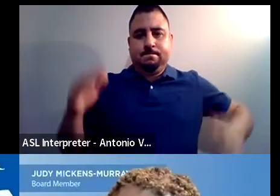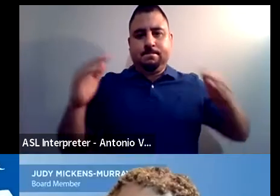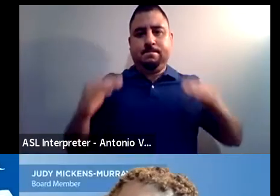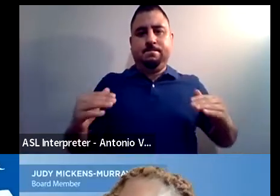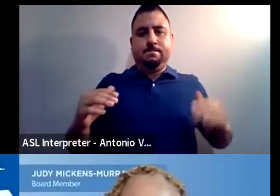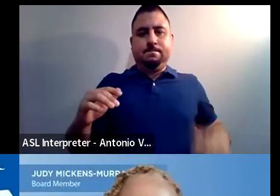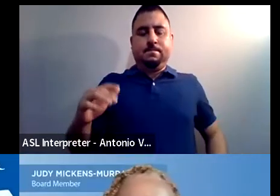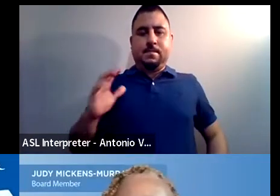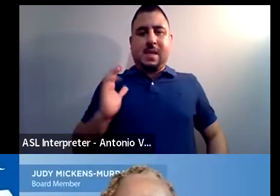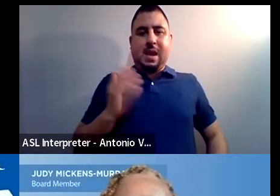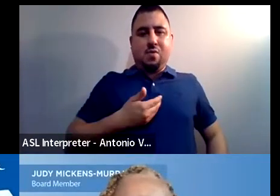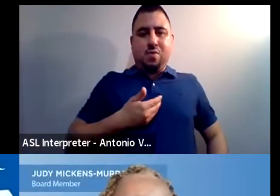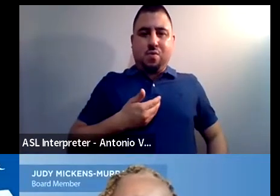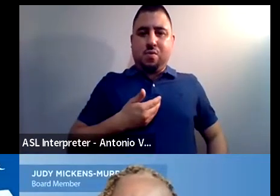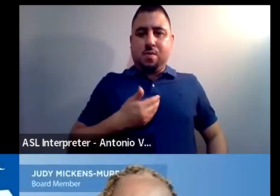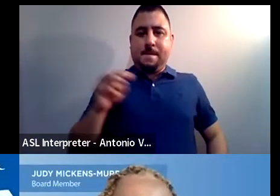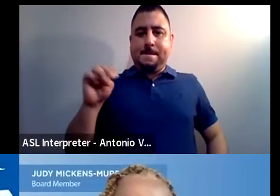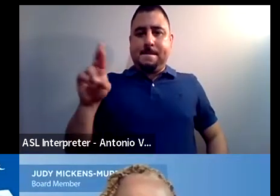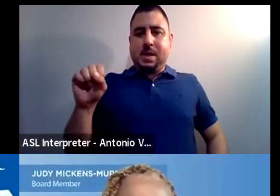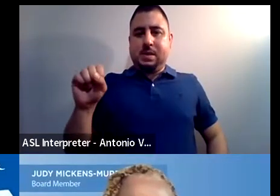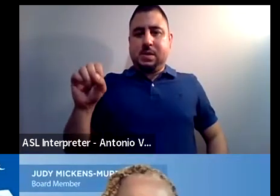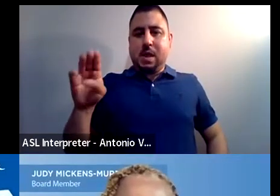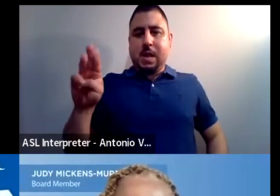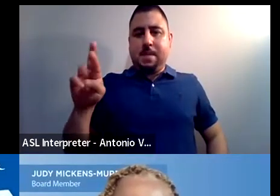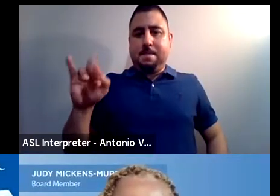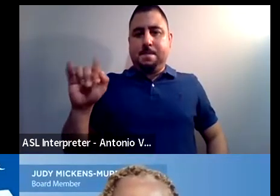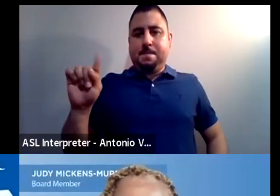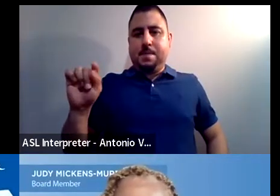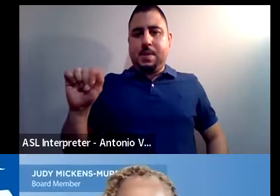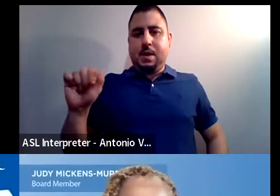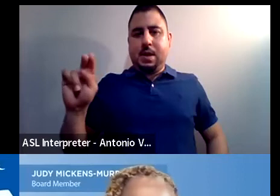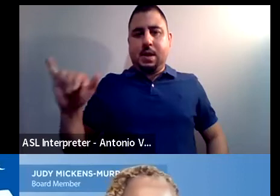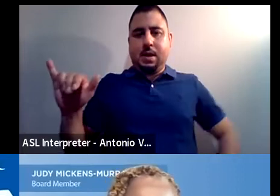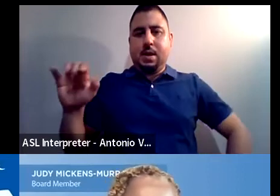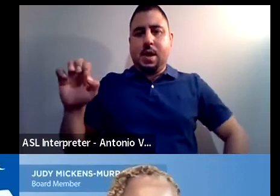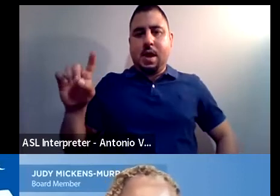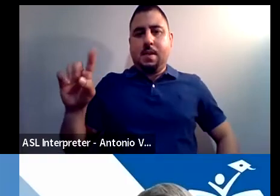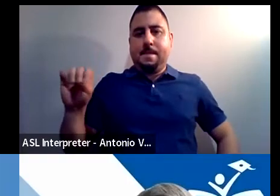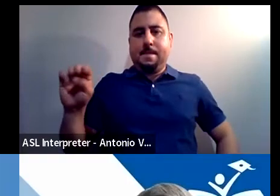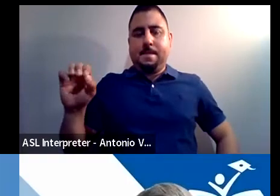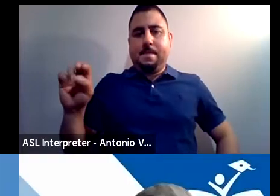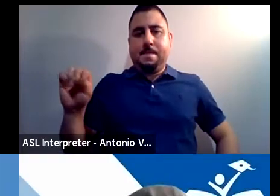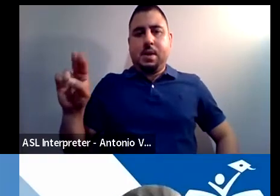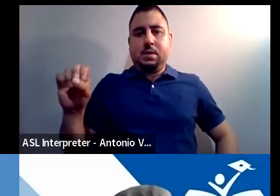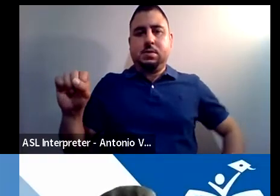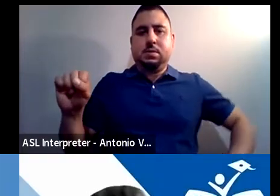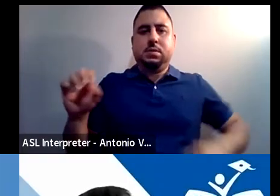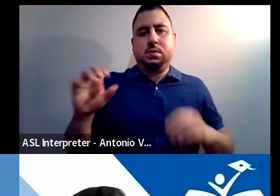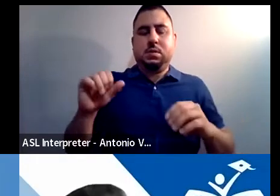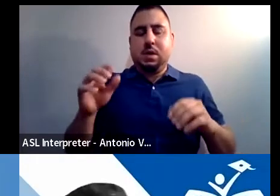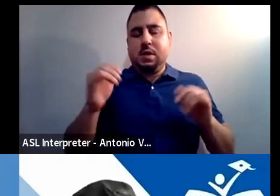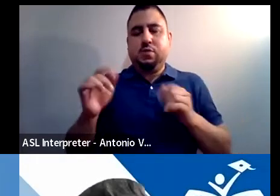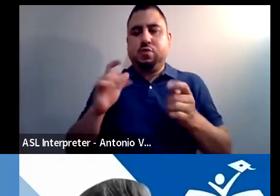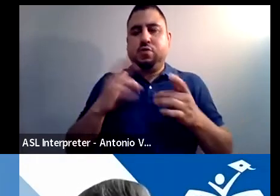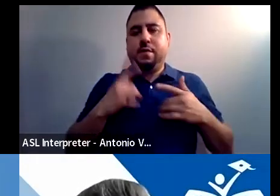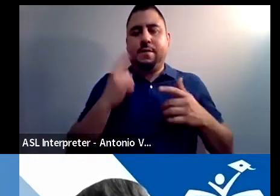we have Miss Brittany Edmonds, individual concern for the change of schools